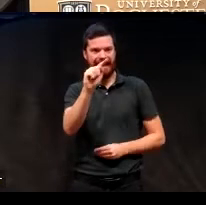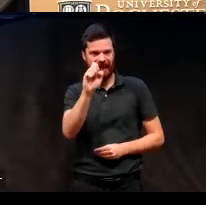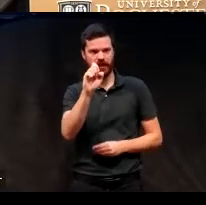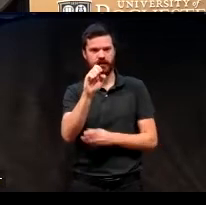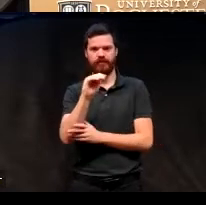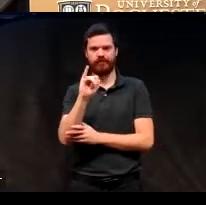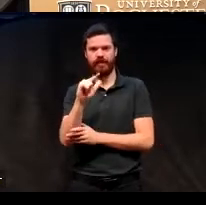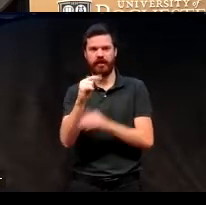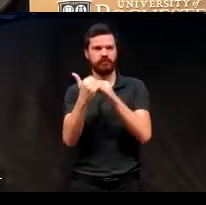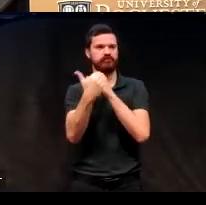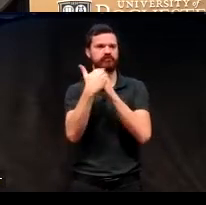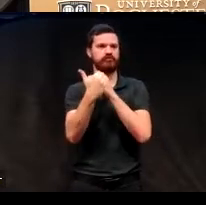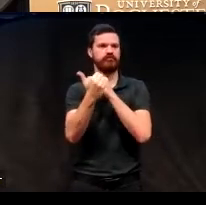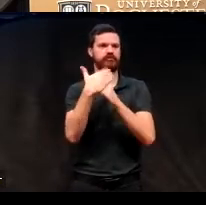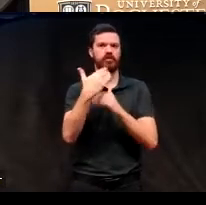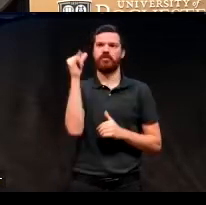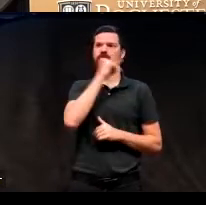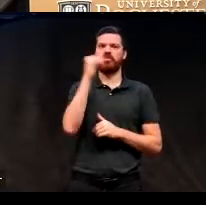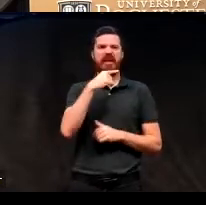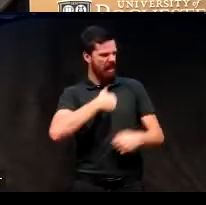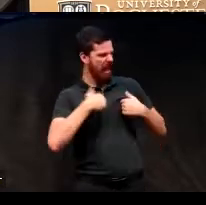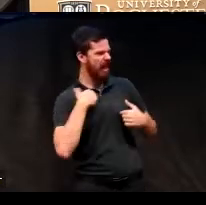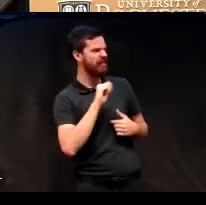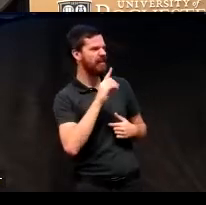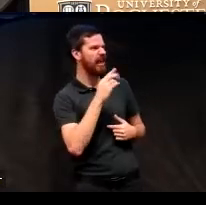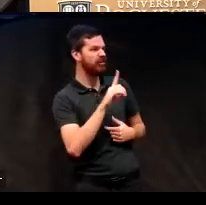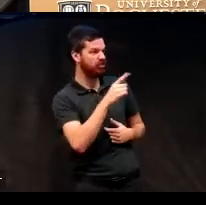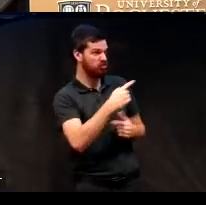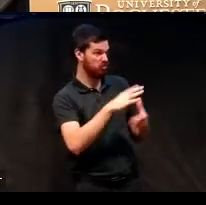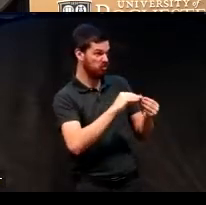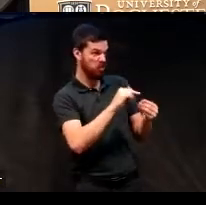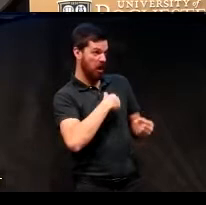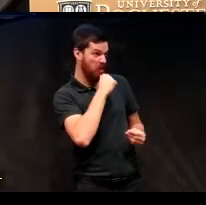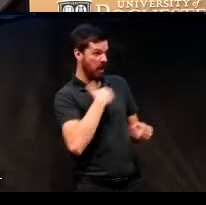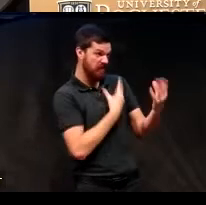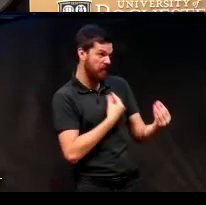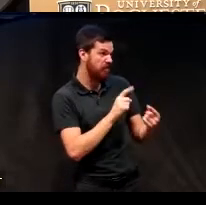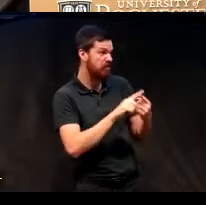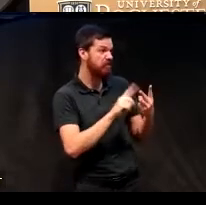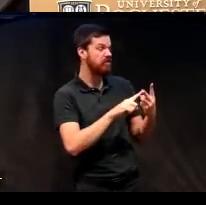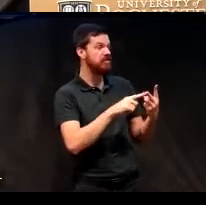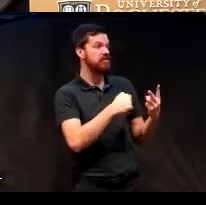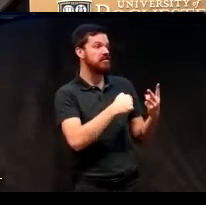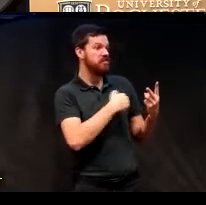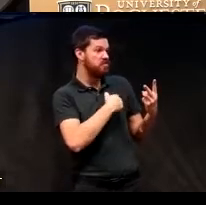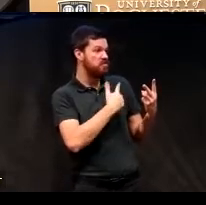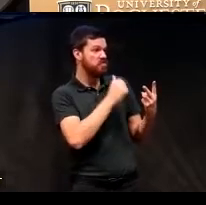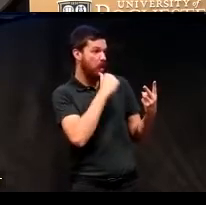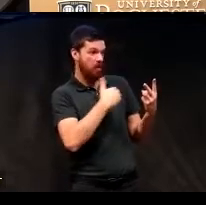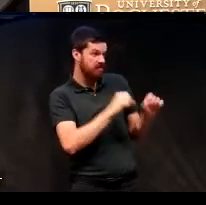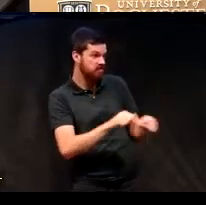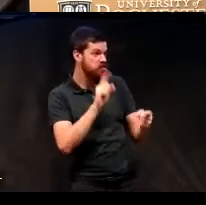folks saying, you know, I have ADHD. Are you telling me that I don't have empathy or I don't have the ability